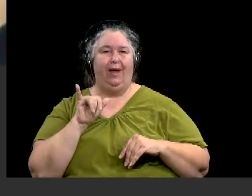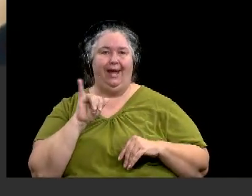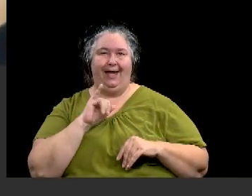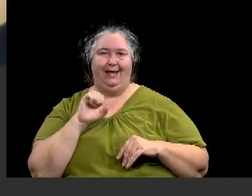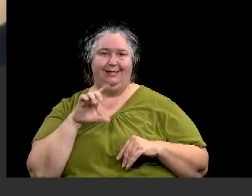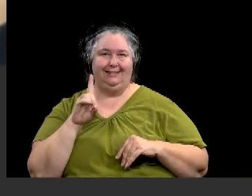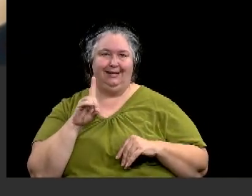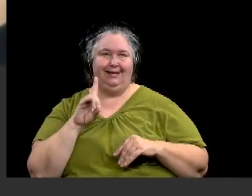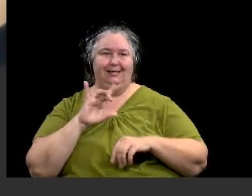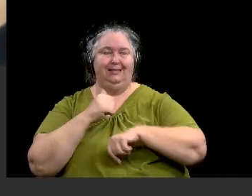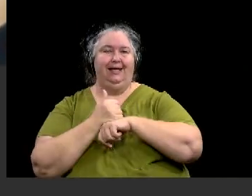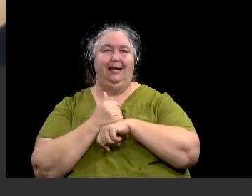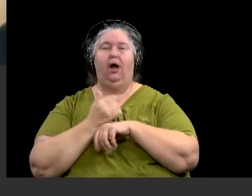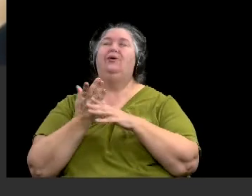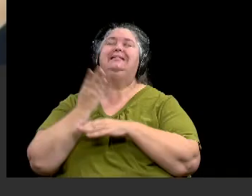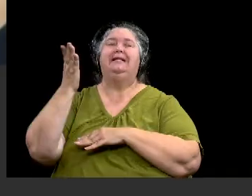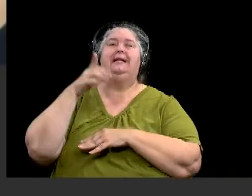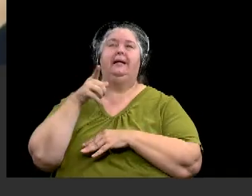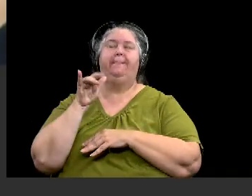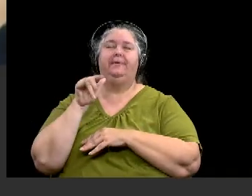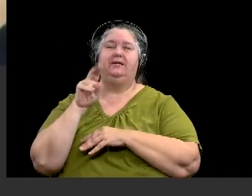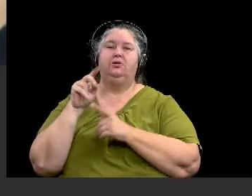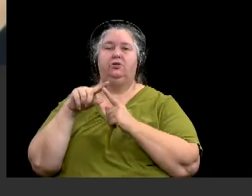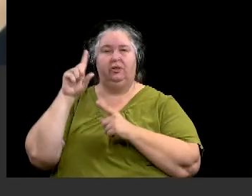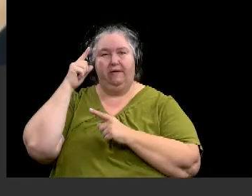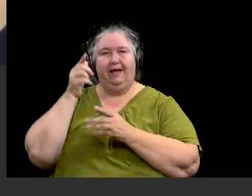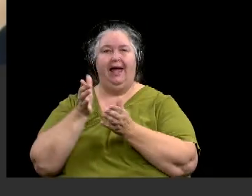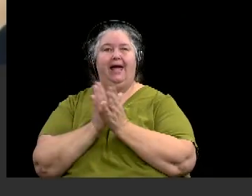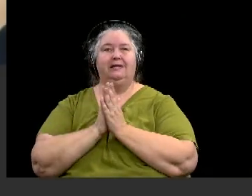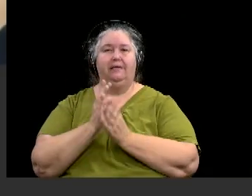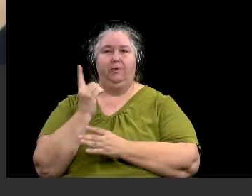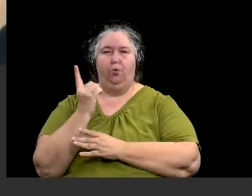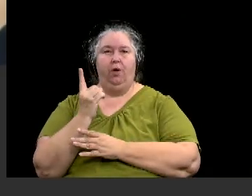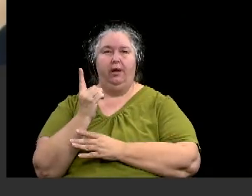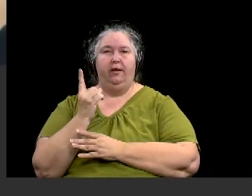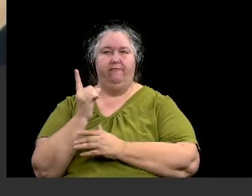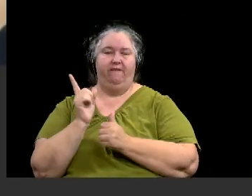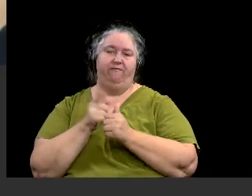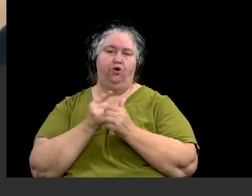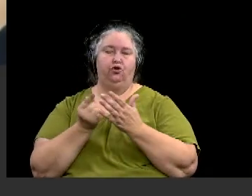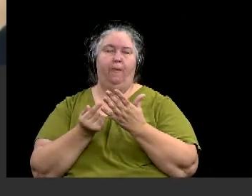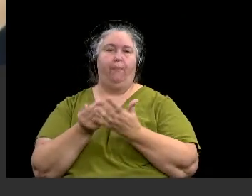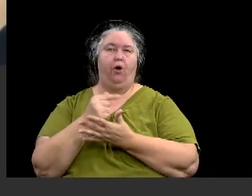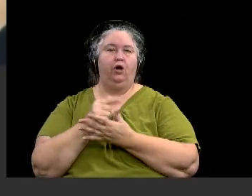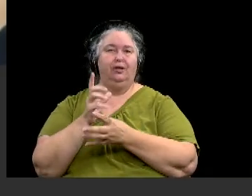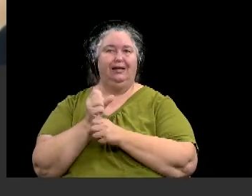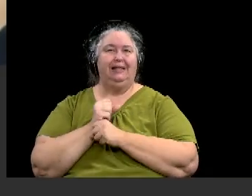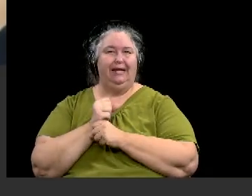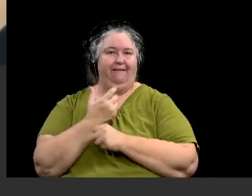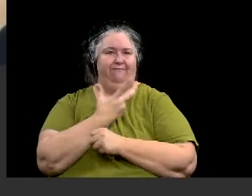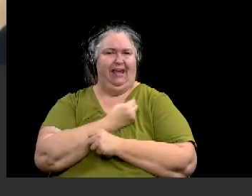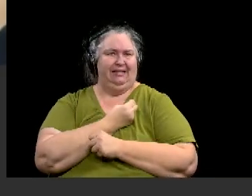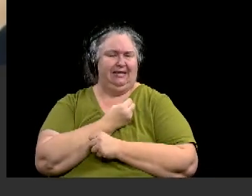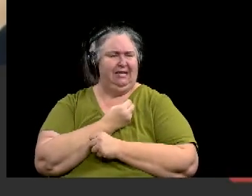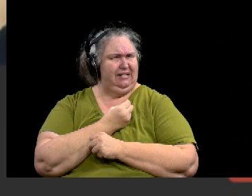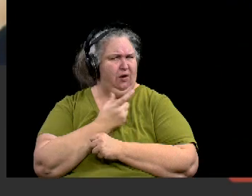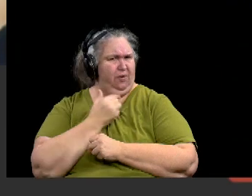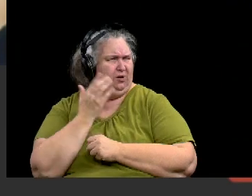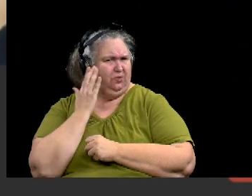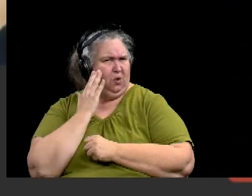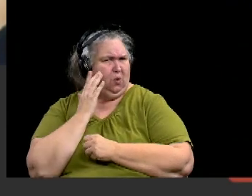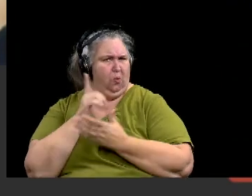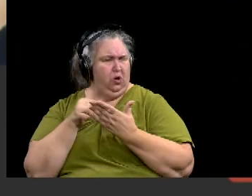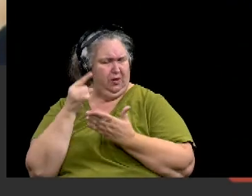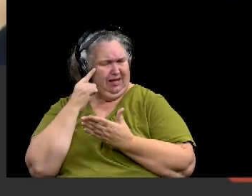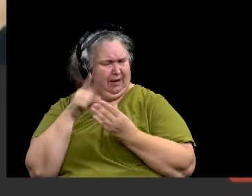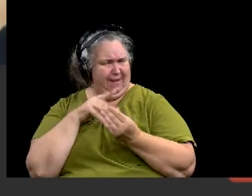be one of the first priority to get the vaccine first. I wanted to know what you guys think about that. And also for the